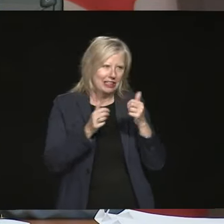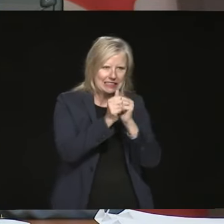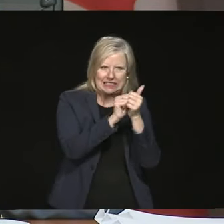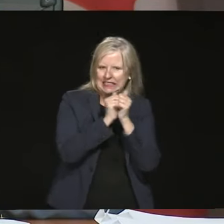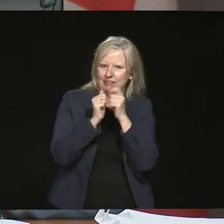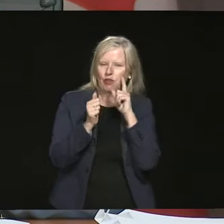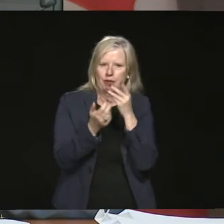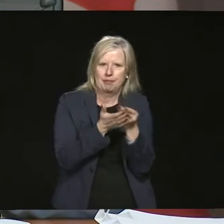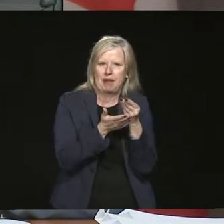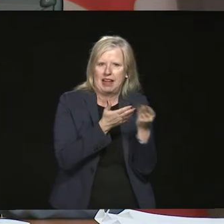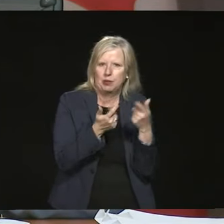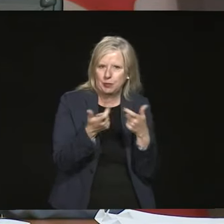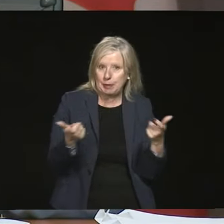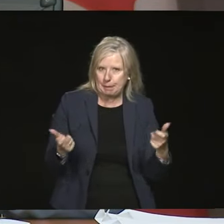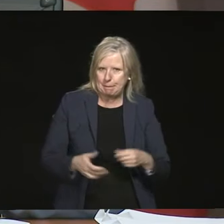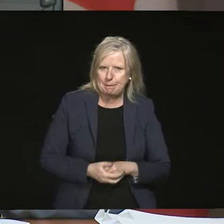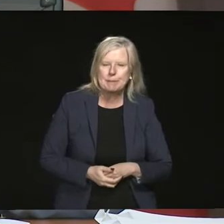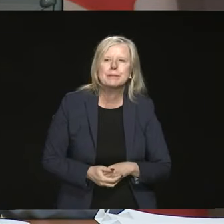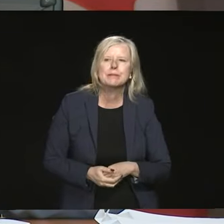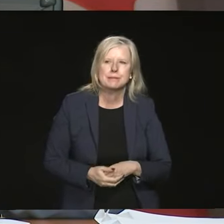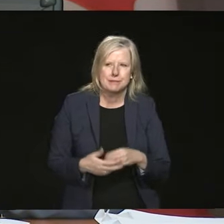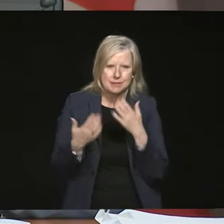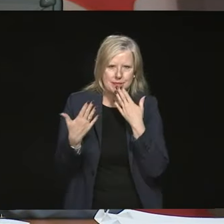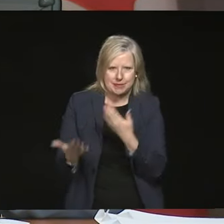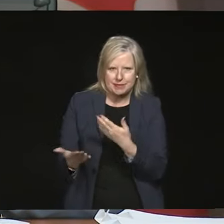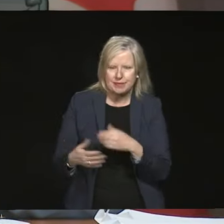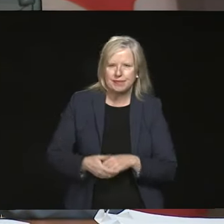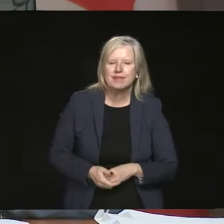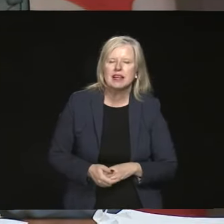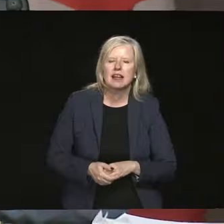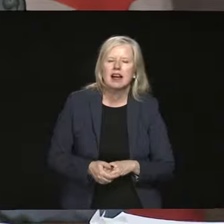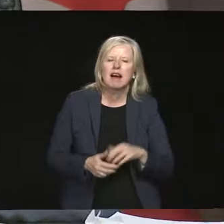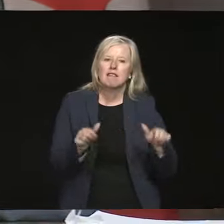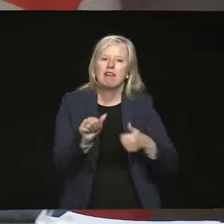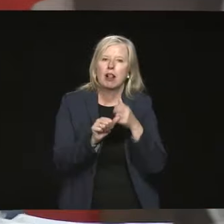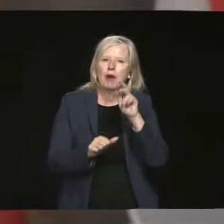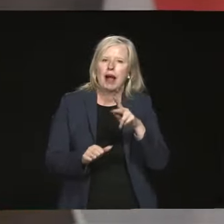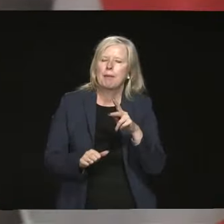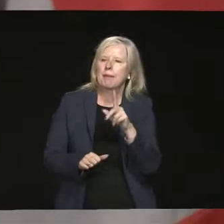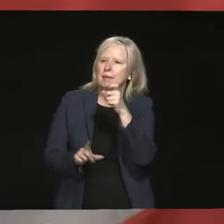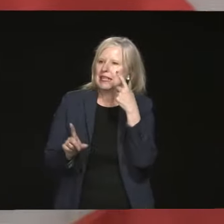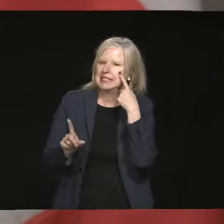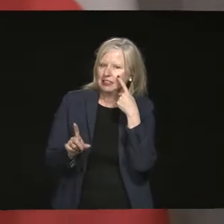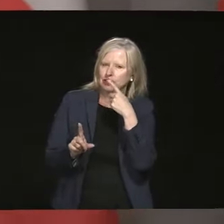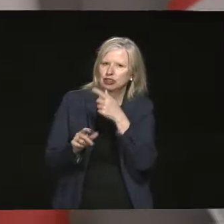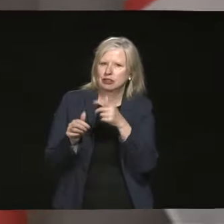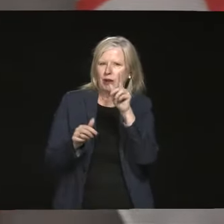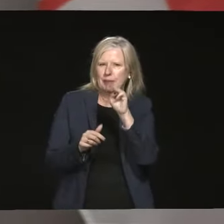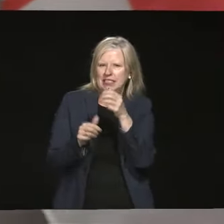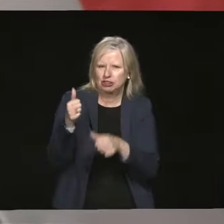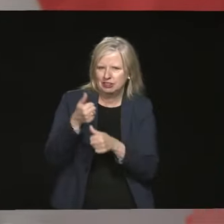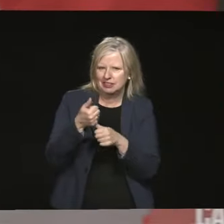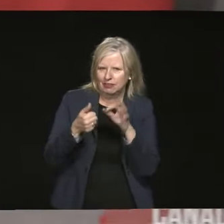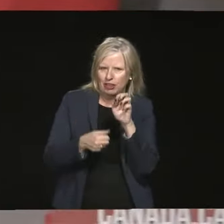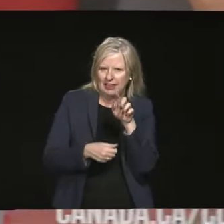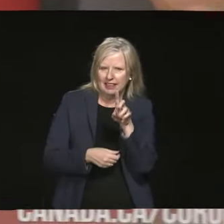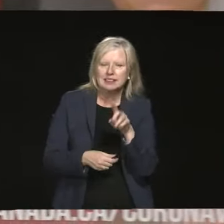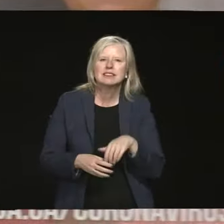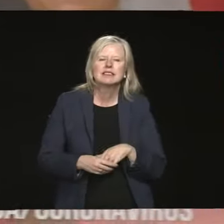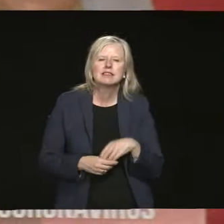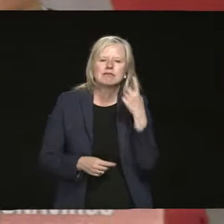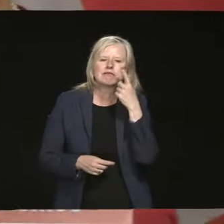Follow up? Thank you. And perhaps for Minister Freeland, I'm wondering if your intelligence officers provided you with a Canadian-produced assessment of